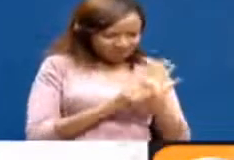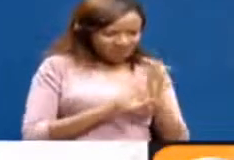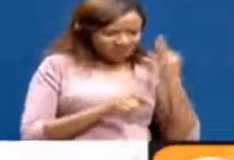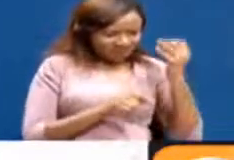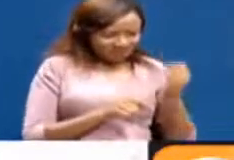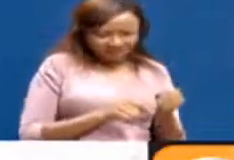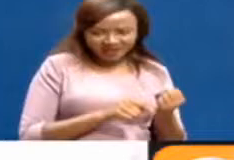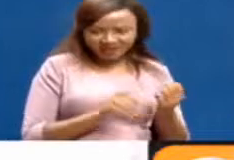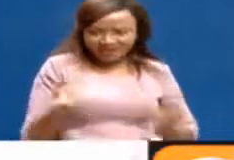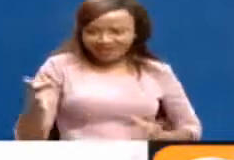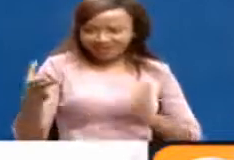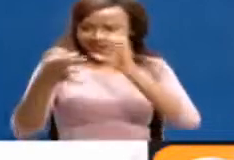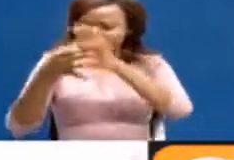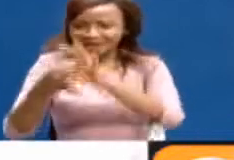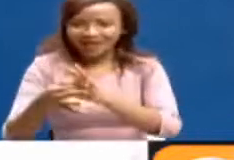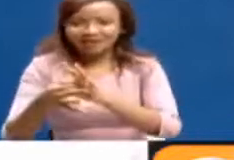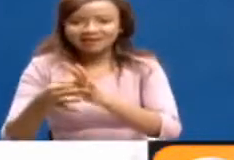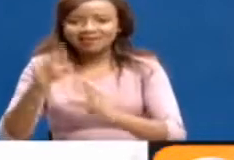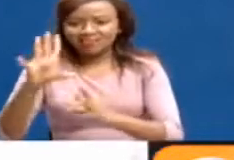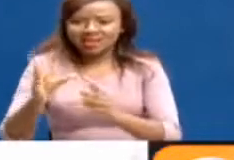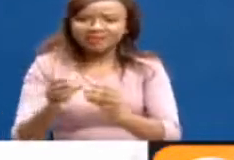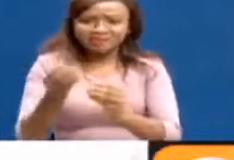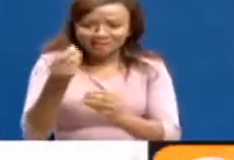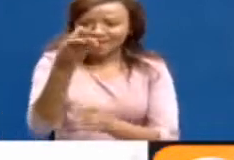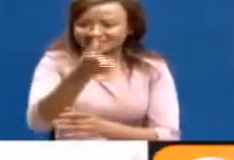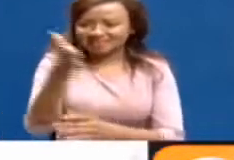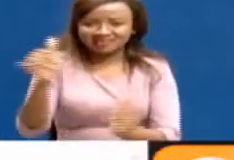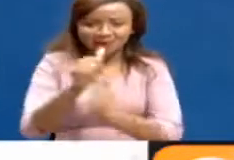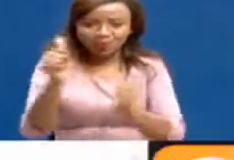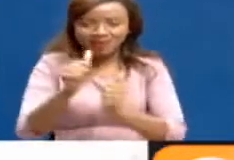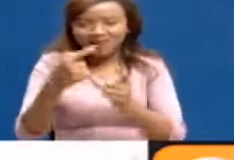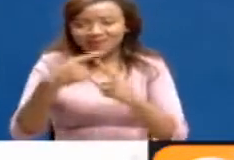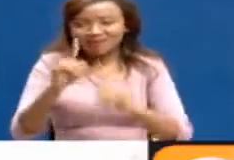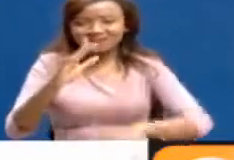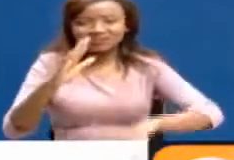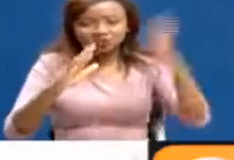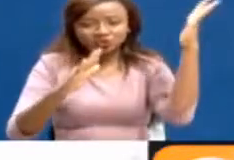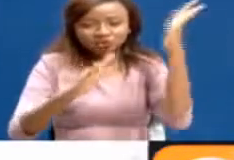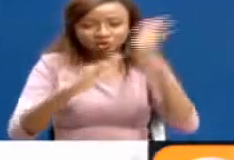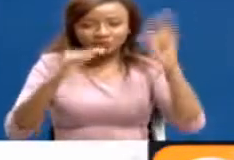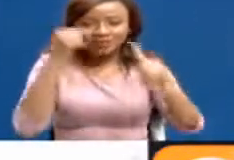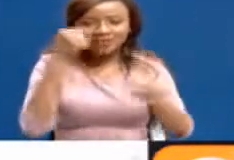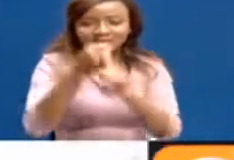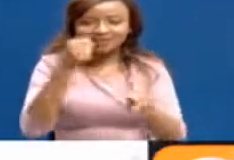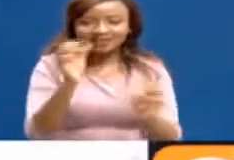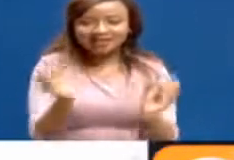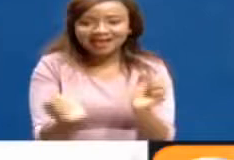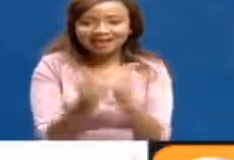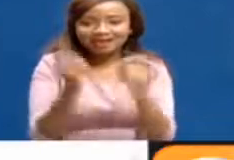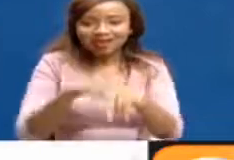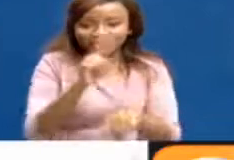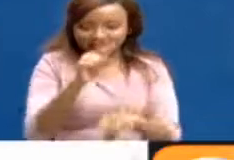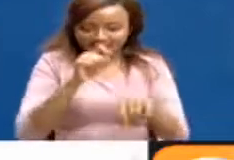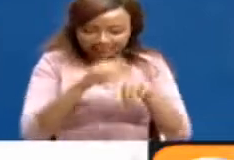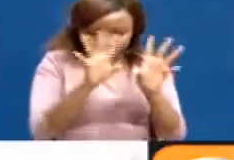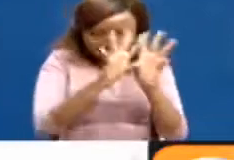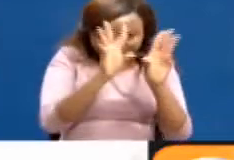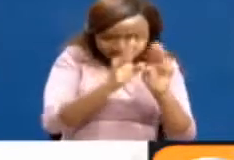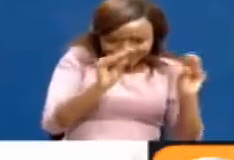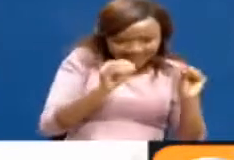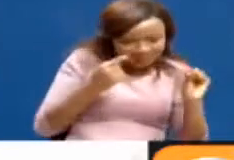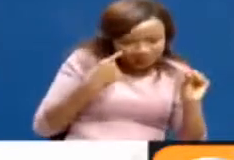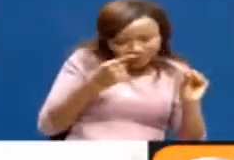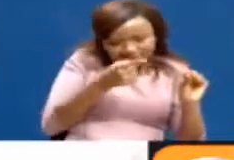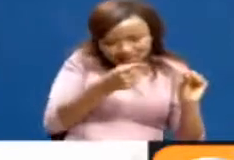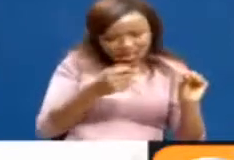savings can be made if we go to the fundamentals of the structure of our budgets, Jeff. And that fiscal consolidation and reorganization of our budgets, Jeff, will